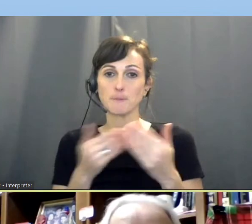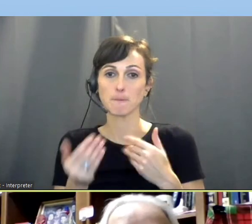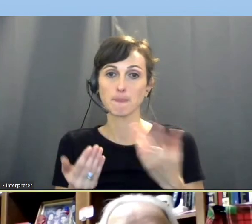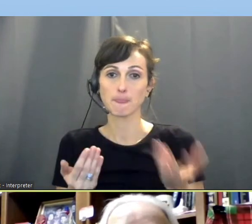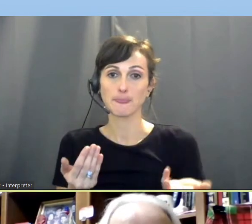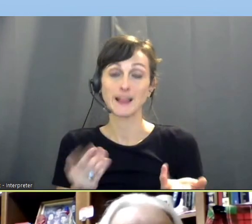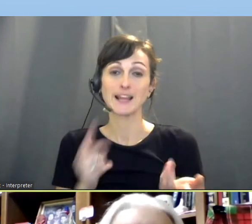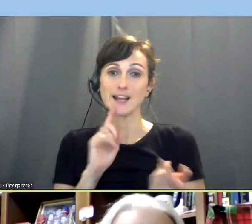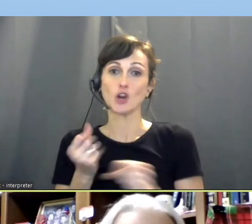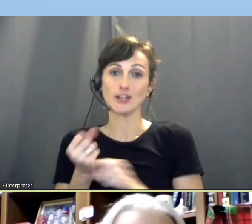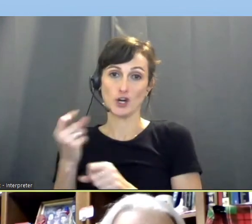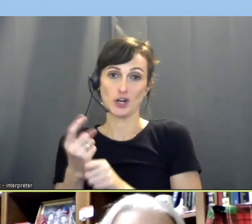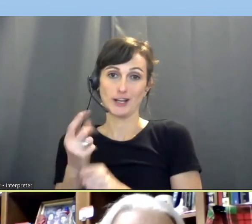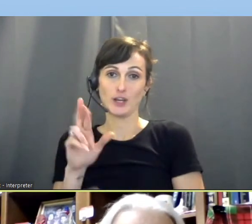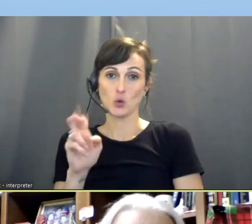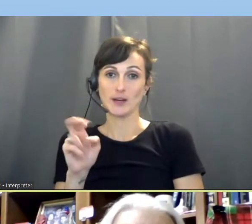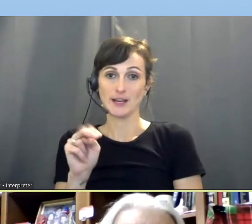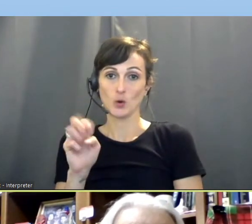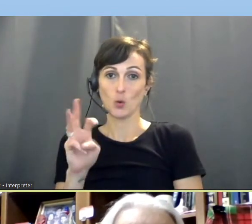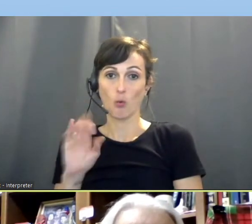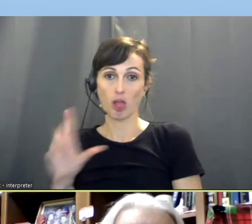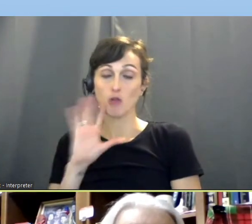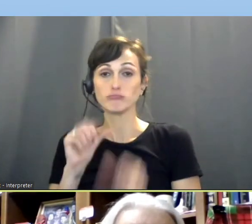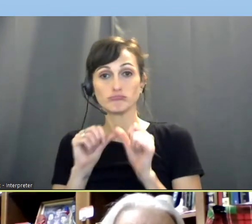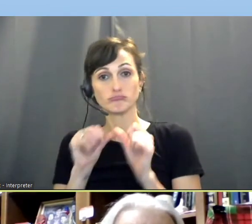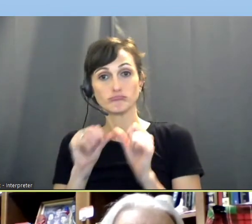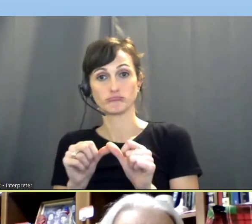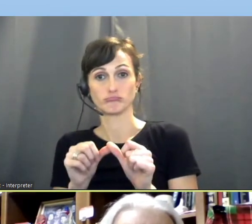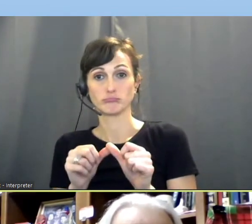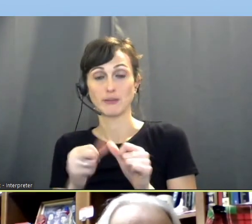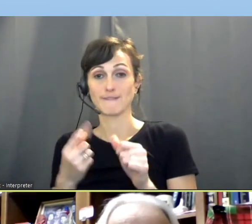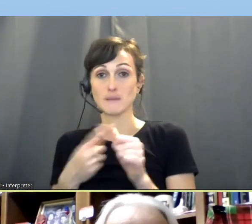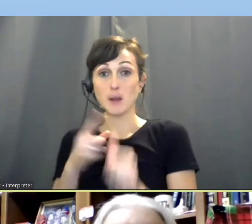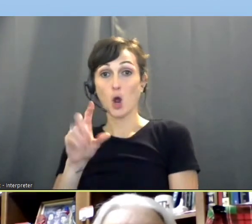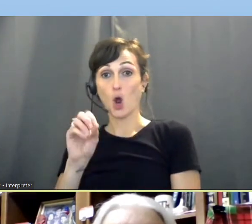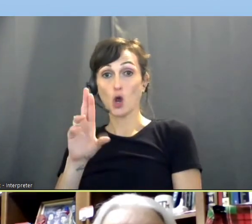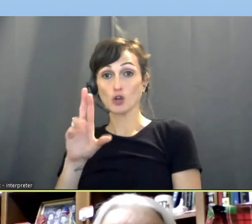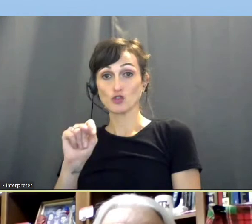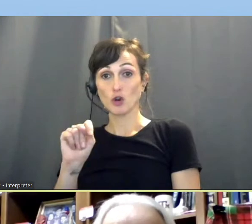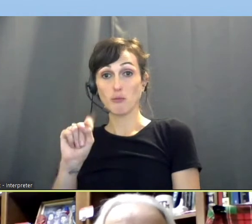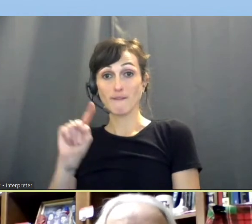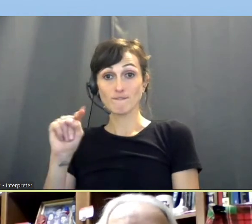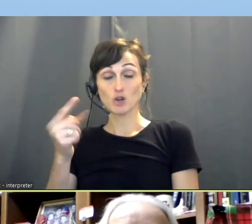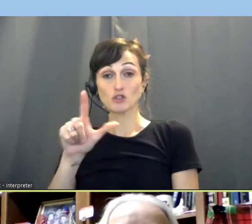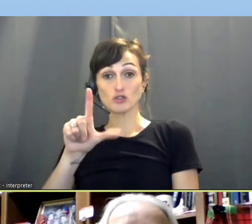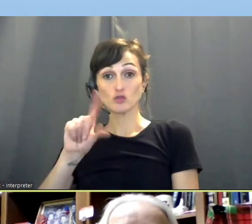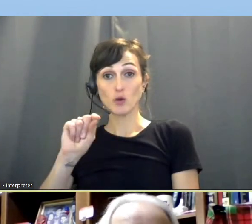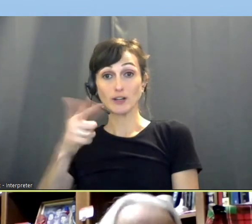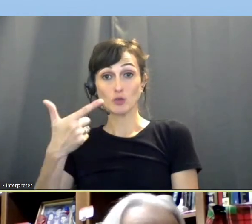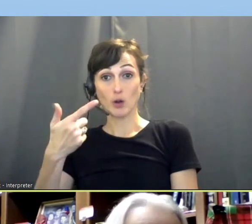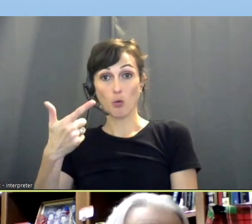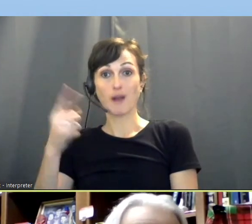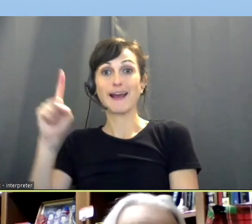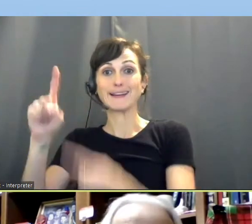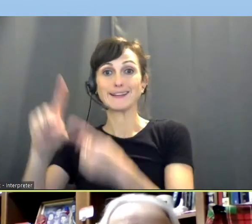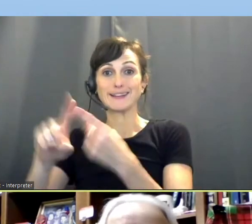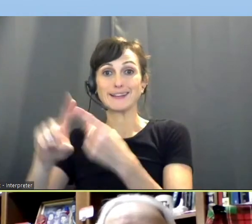is our yearly renewal. It'll be good from October 1, 2021 through September 30th,